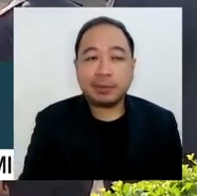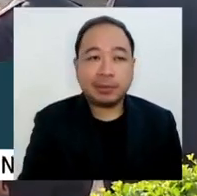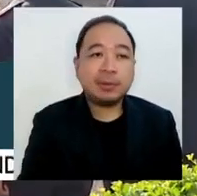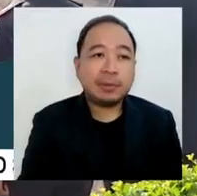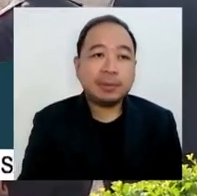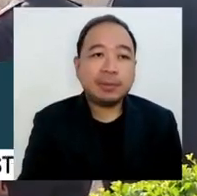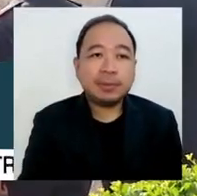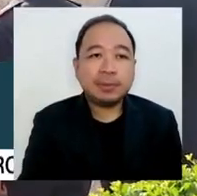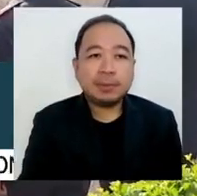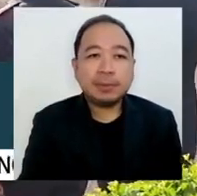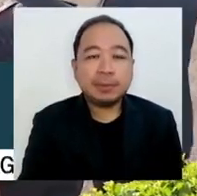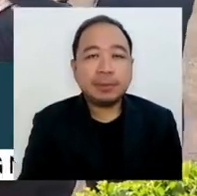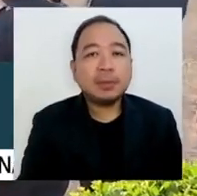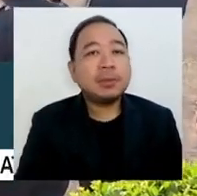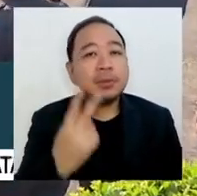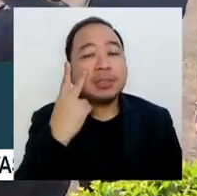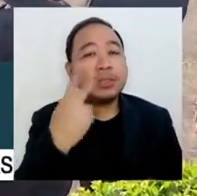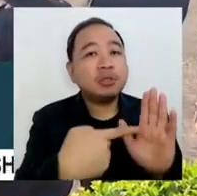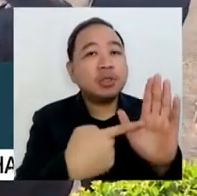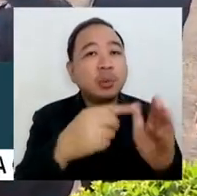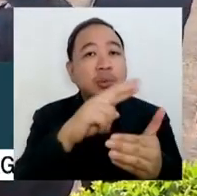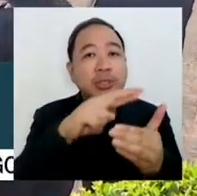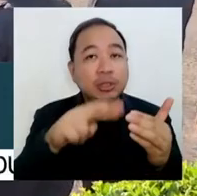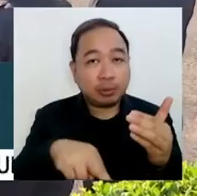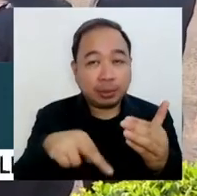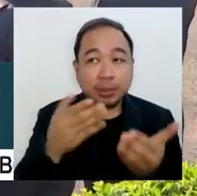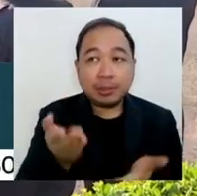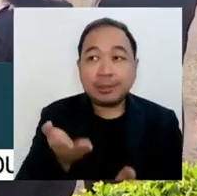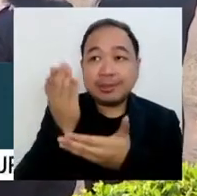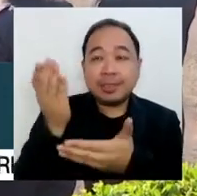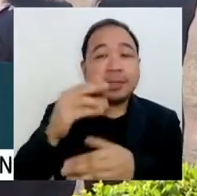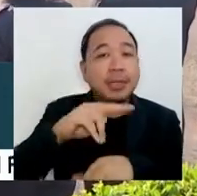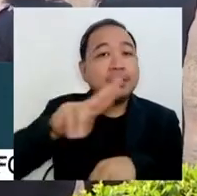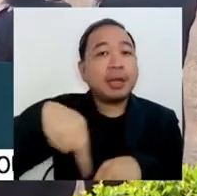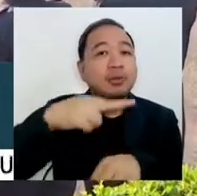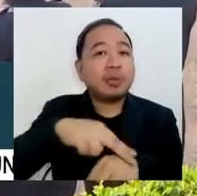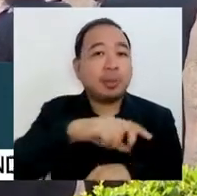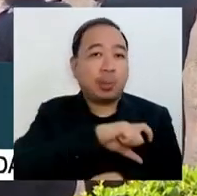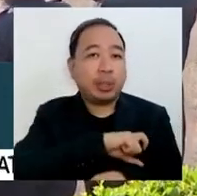Initial results of the review will be sent to the National Police Commission.